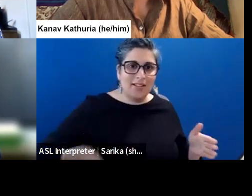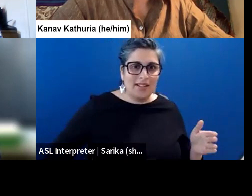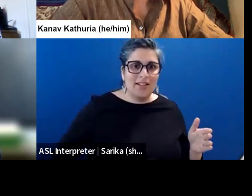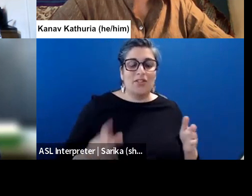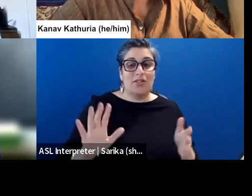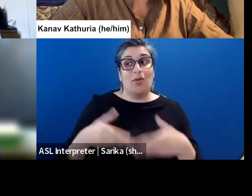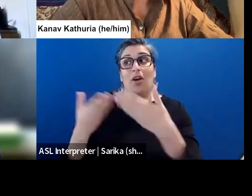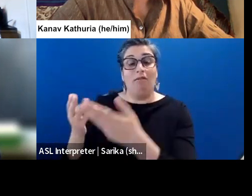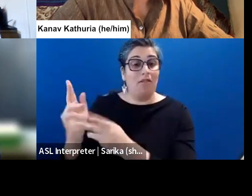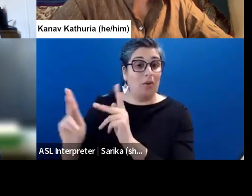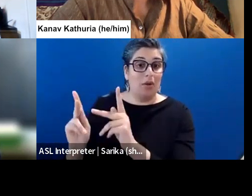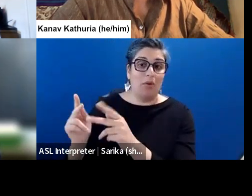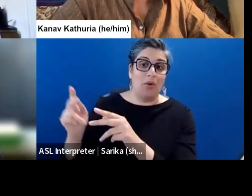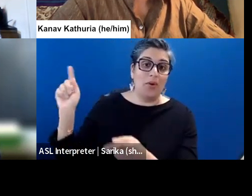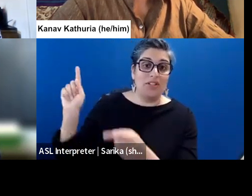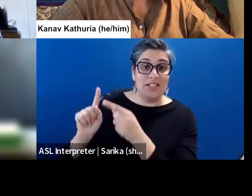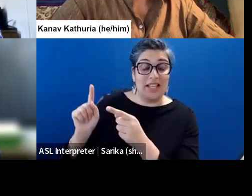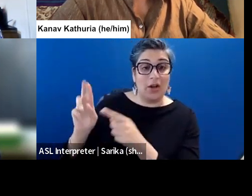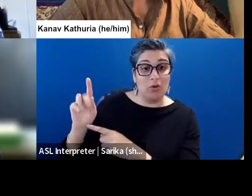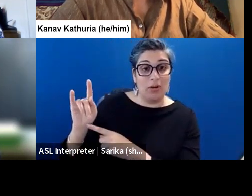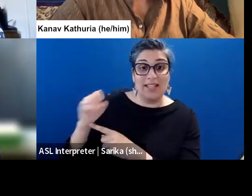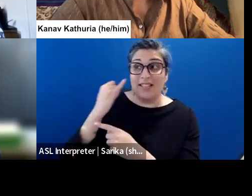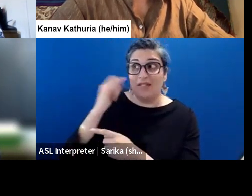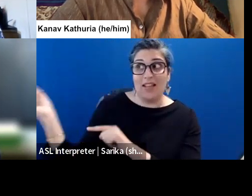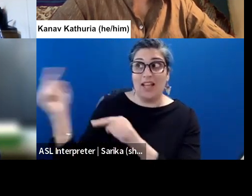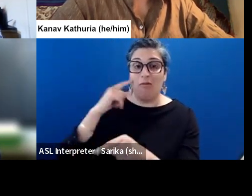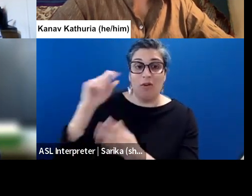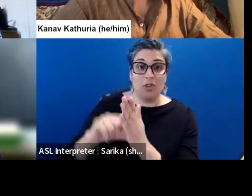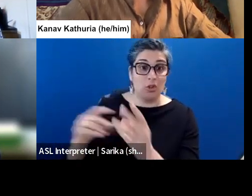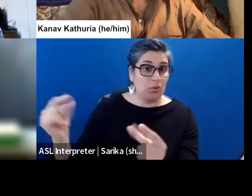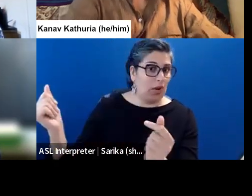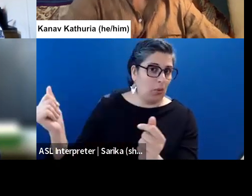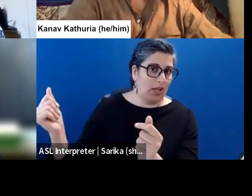people discounted rates if they would come in for surgery right away,